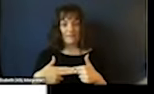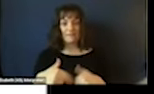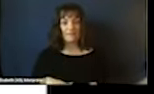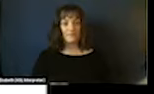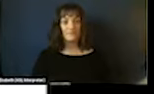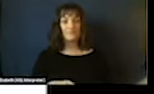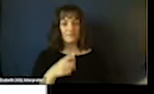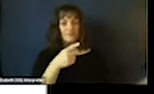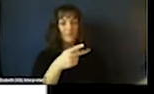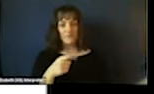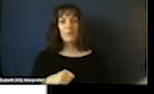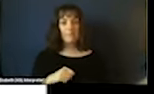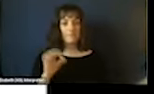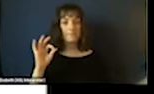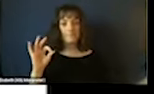Okay.